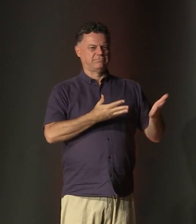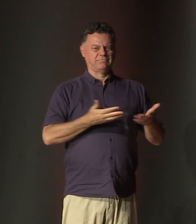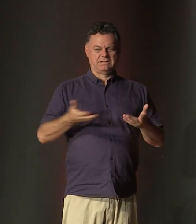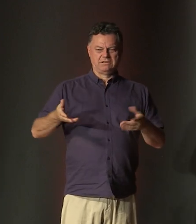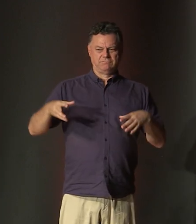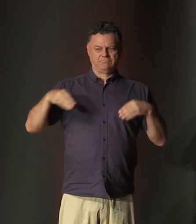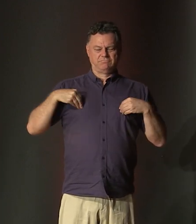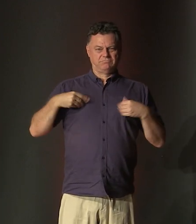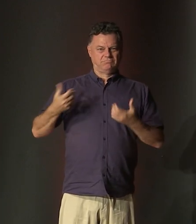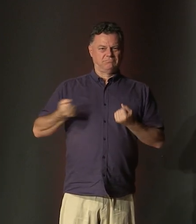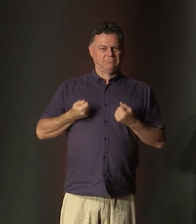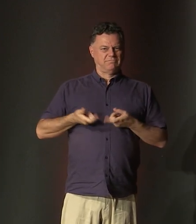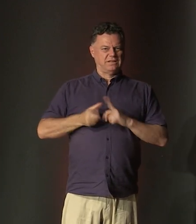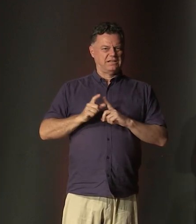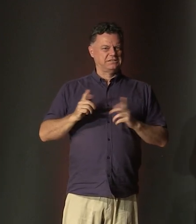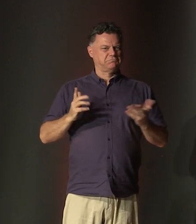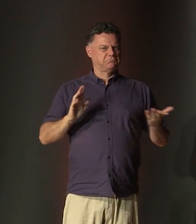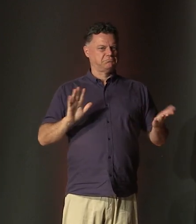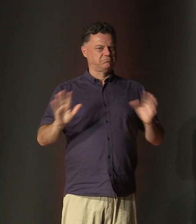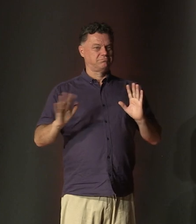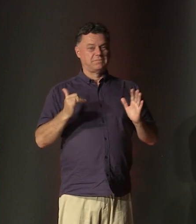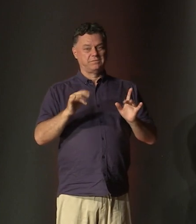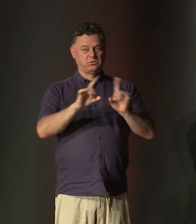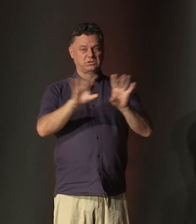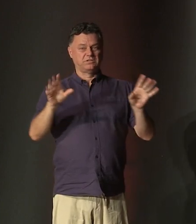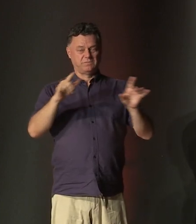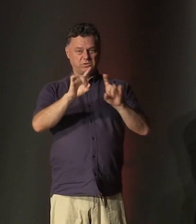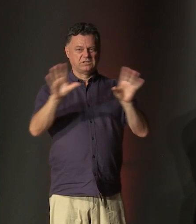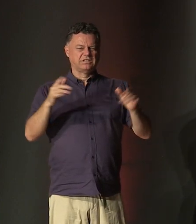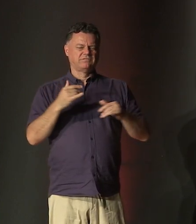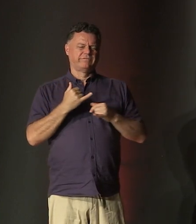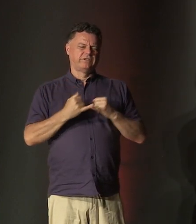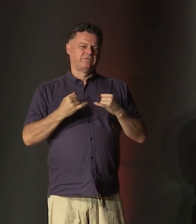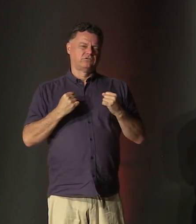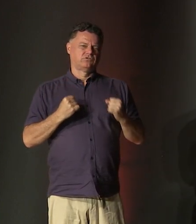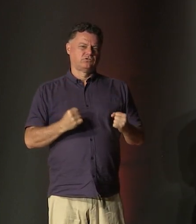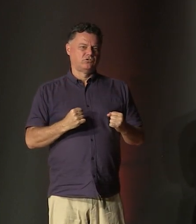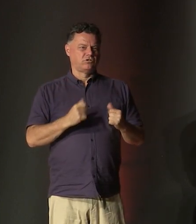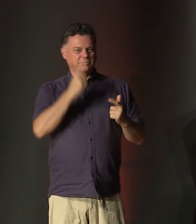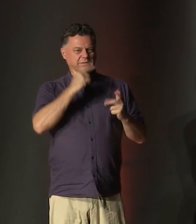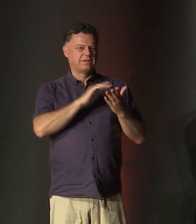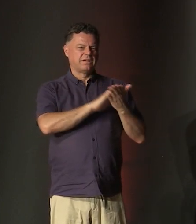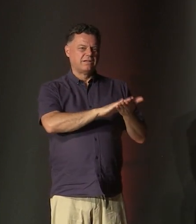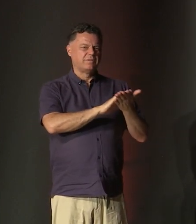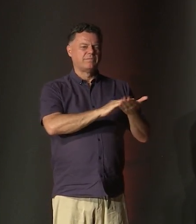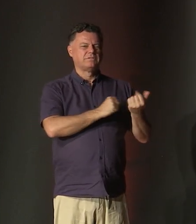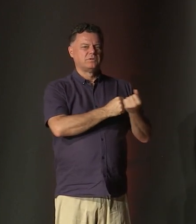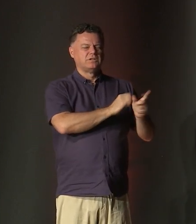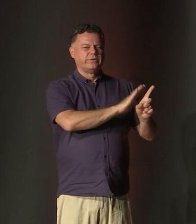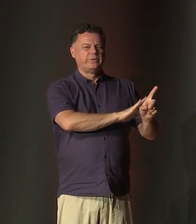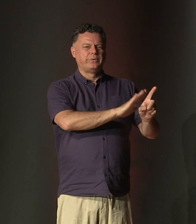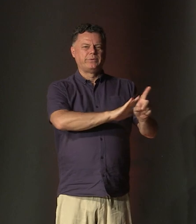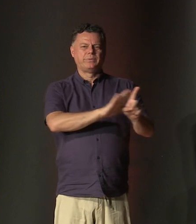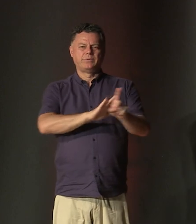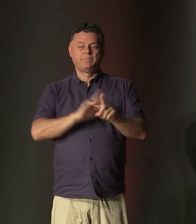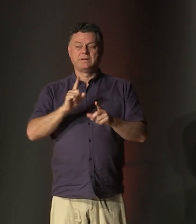Perhaps you've noticed this yourself. Perhaps you're a very compassionate person towards others. But if someone